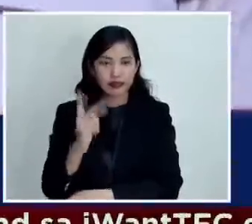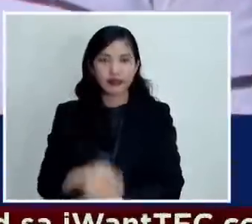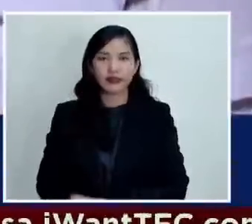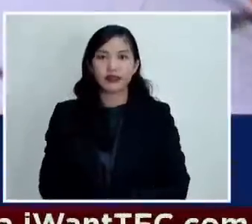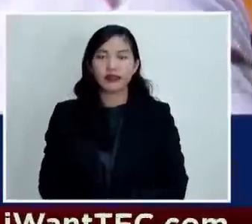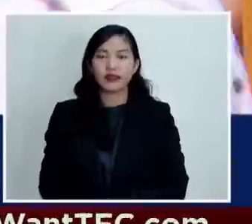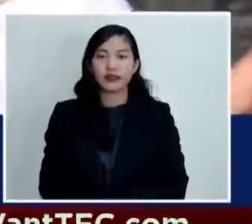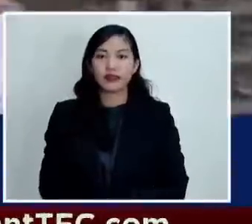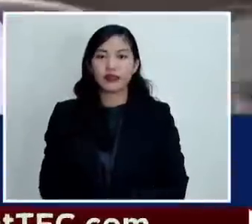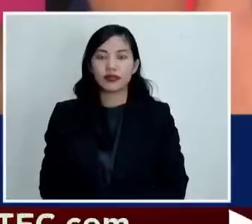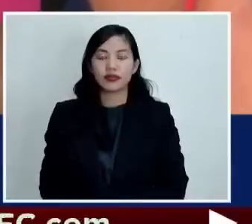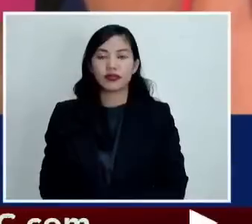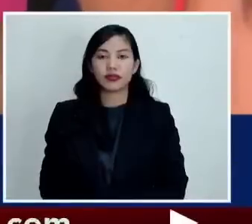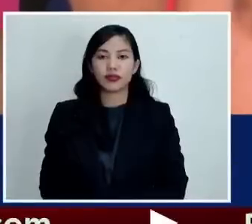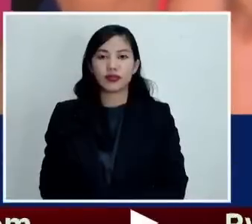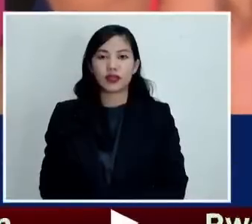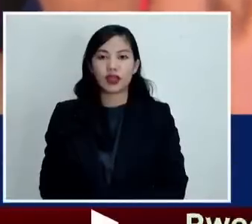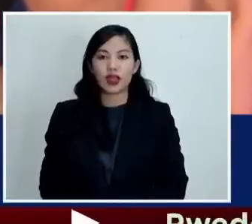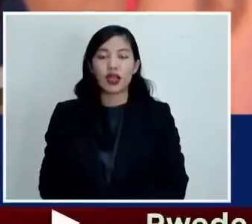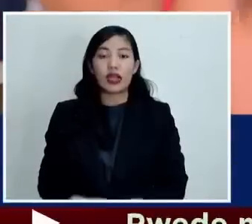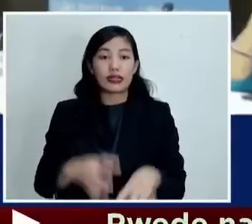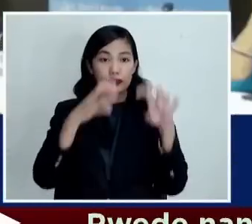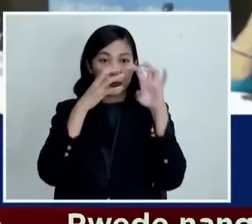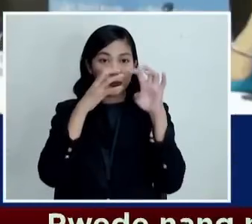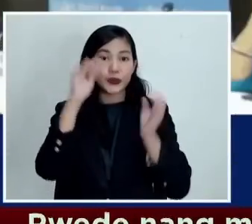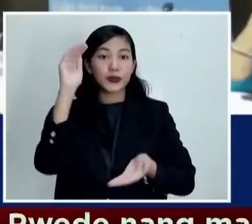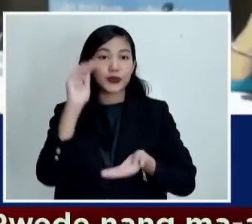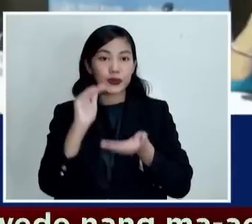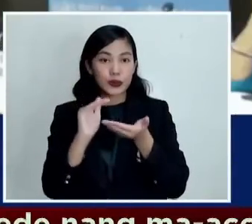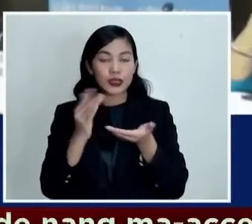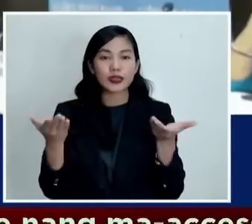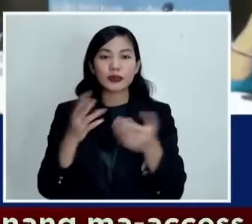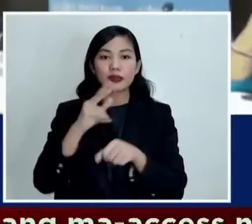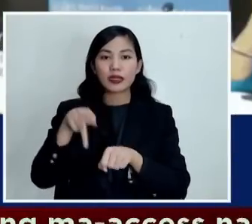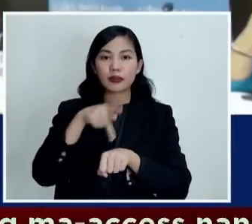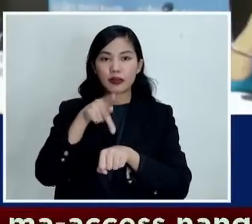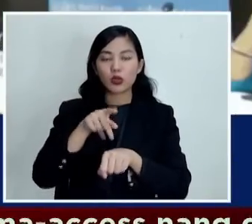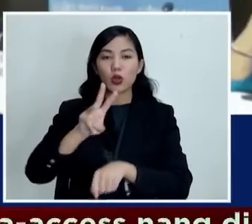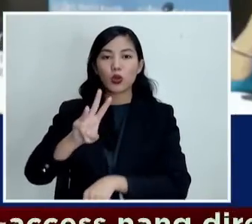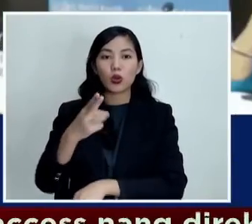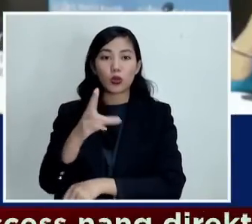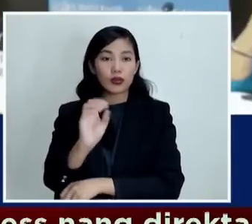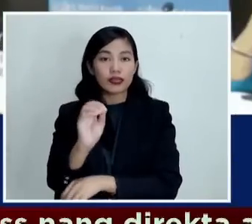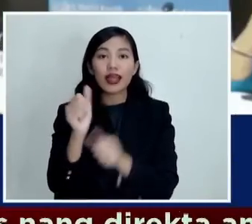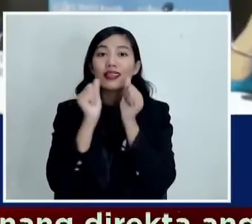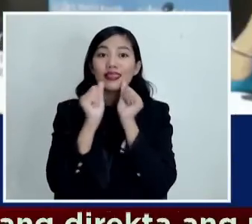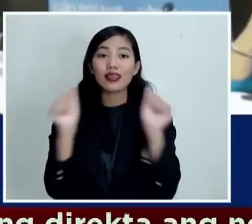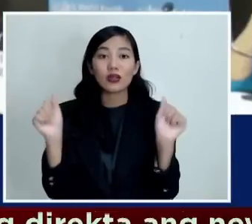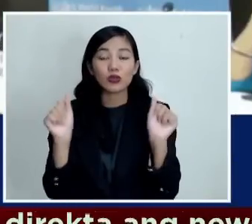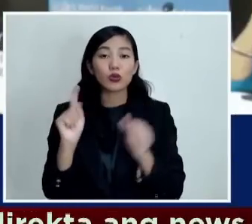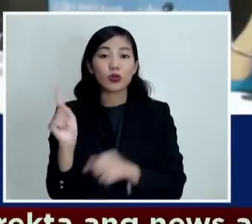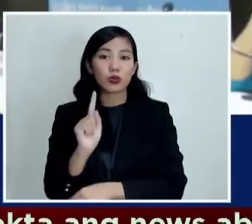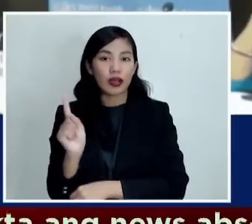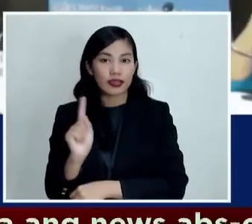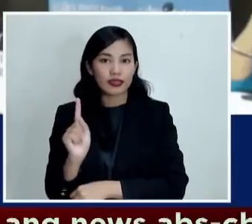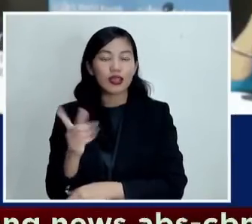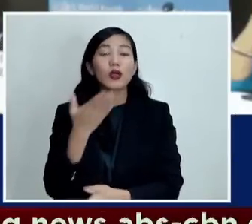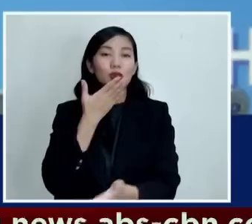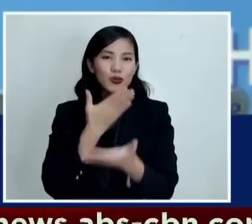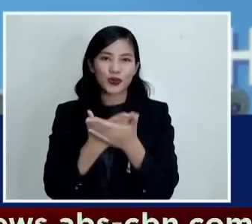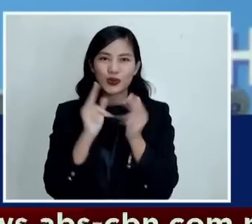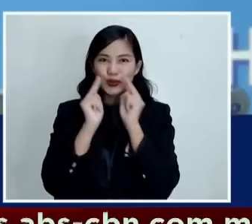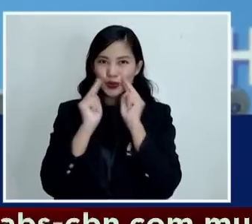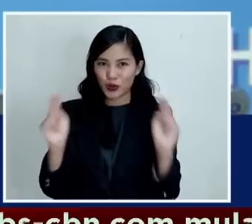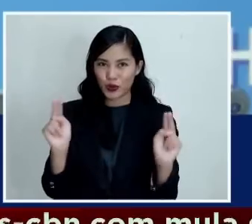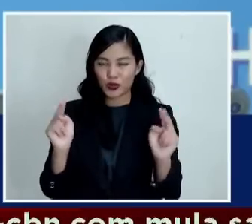Kasabay ng unti-unting pagluluwag ng restrictions sa bansa, inanunsyo ng World Health Organization ang isang magandang balita. We